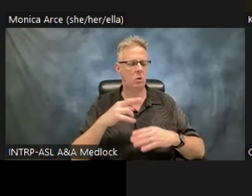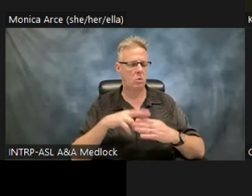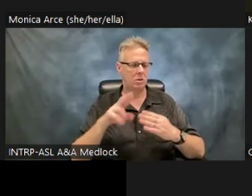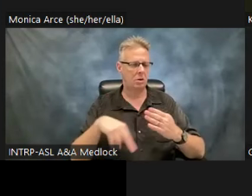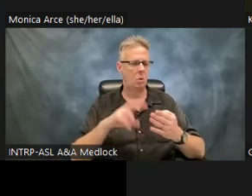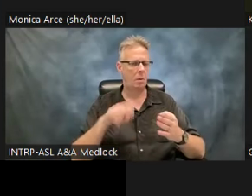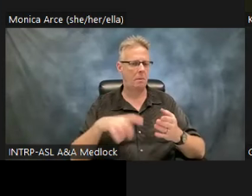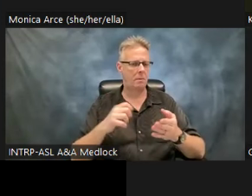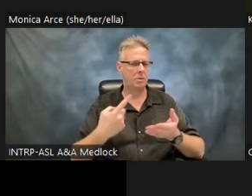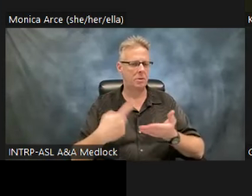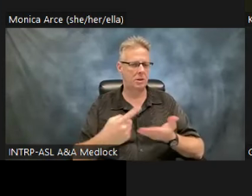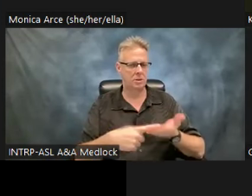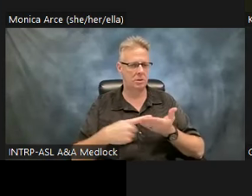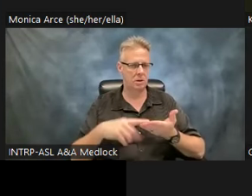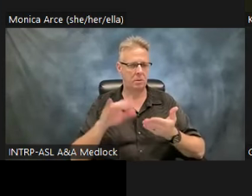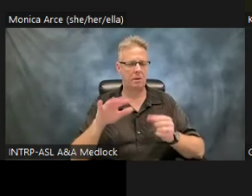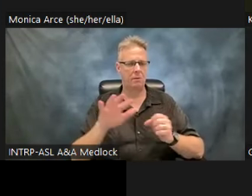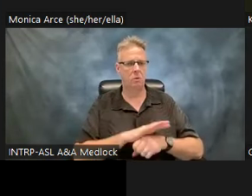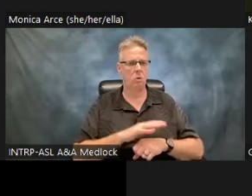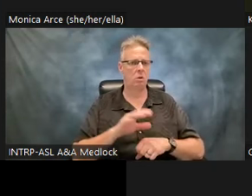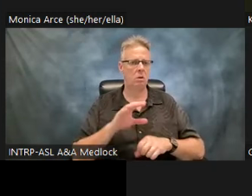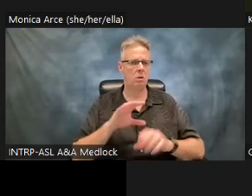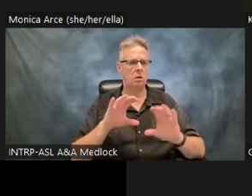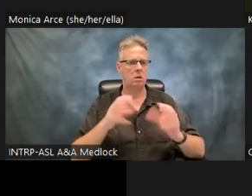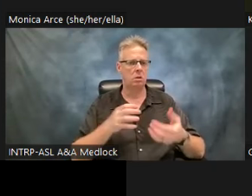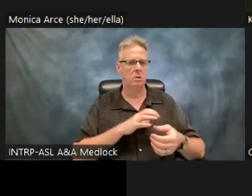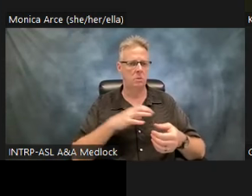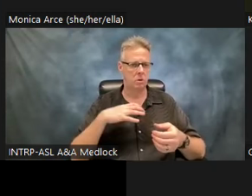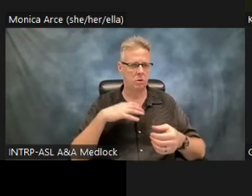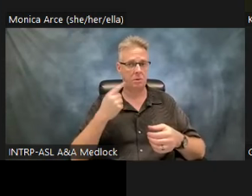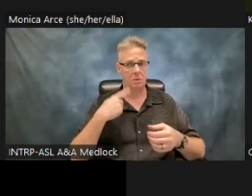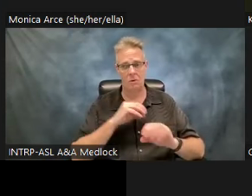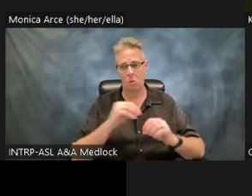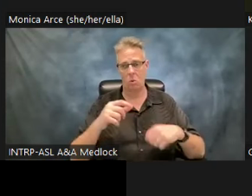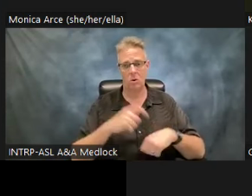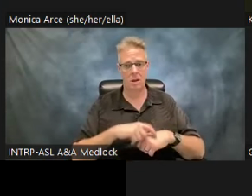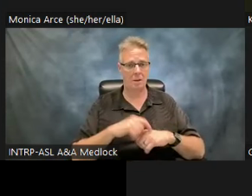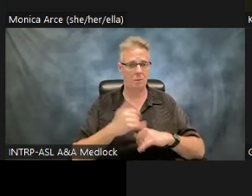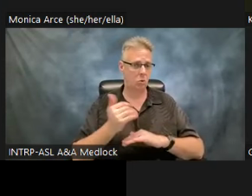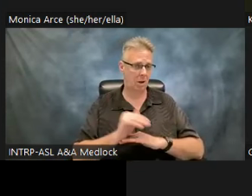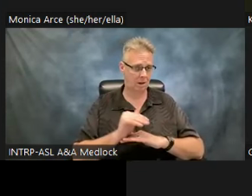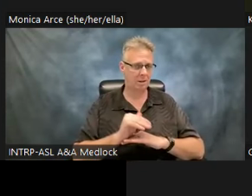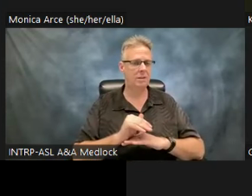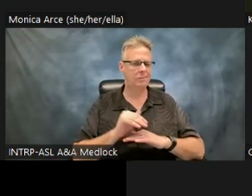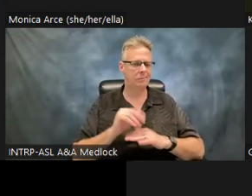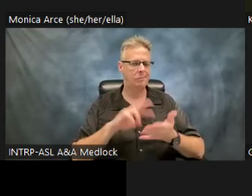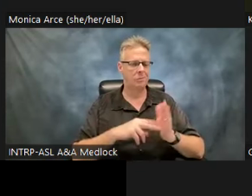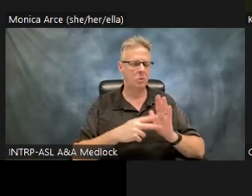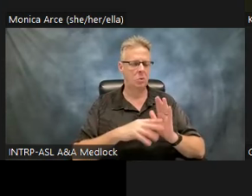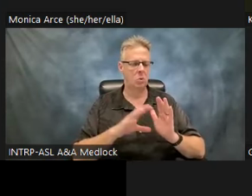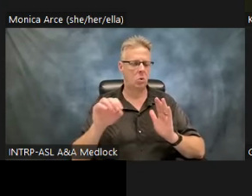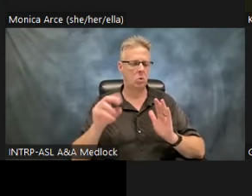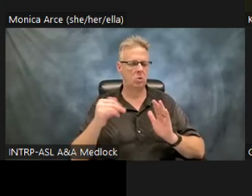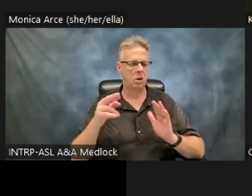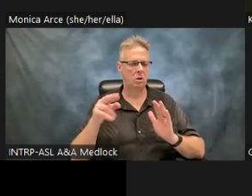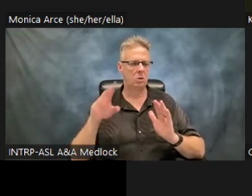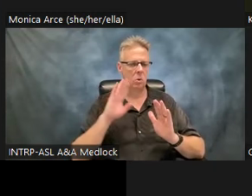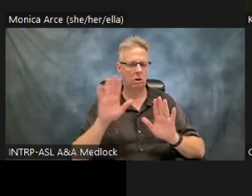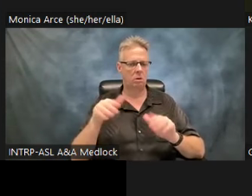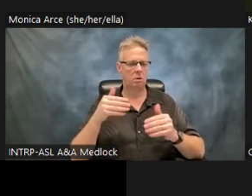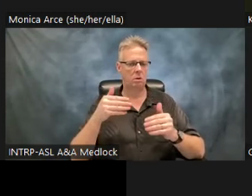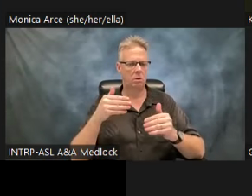be discussed by the full commission. And given that there's no time to do that today, the co-chairs are moving on from